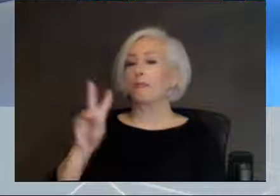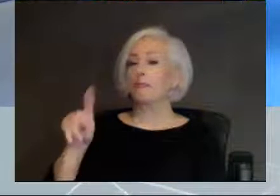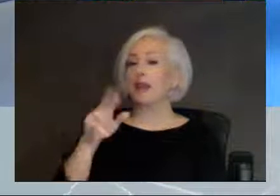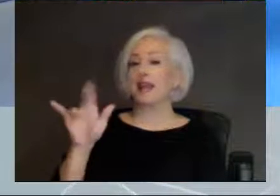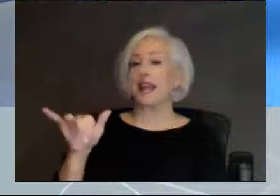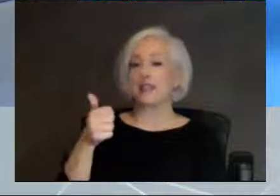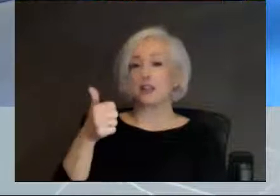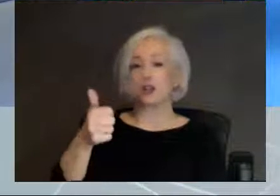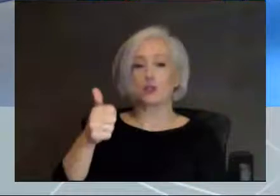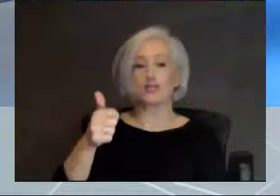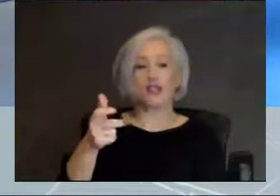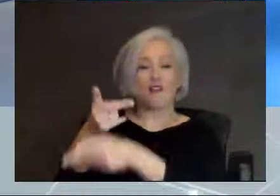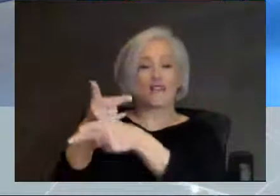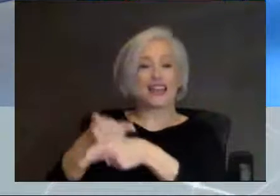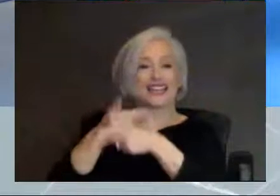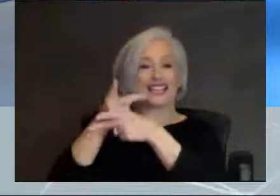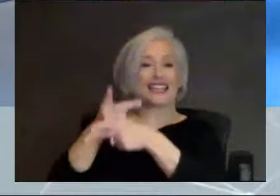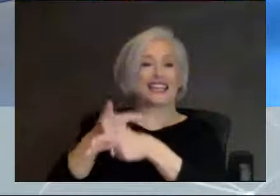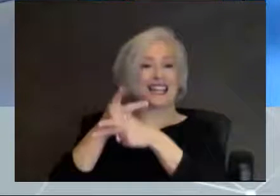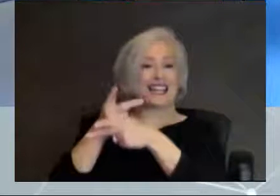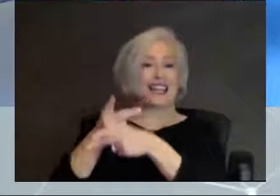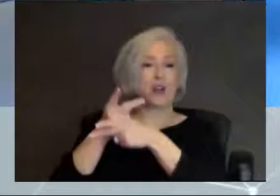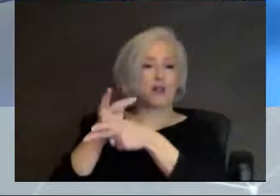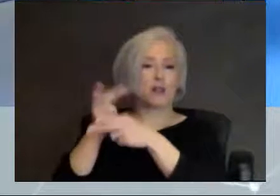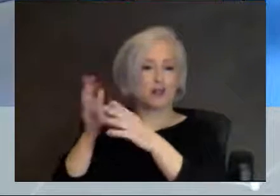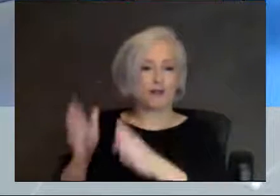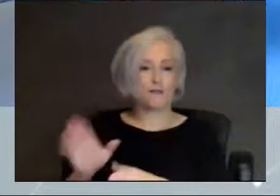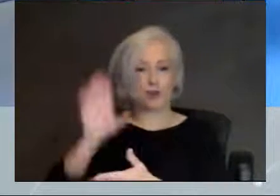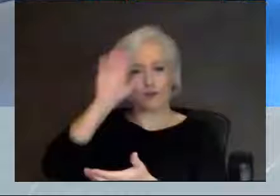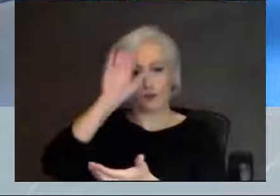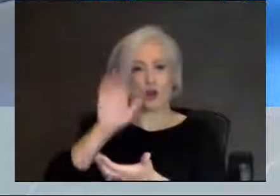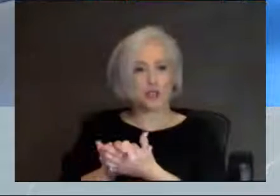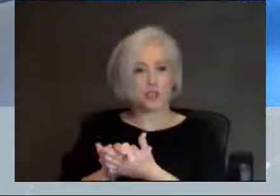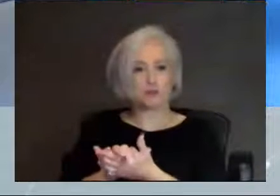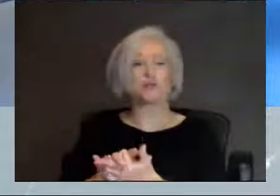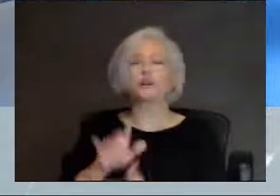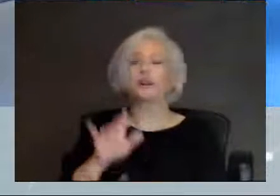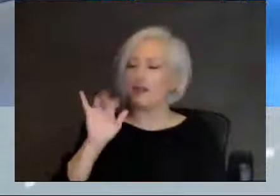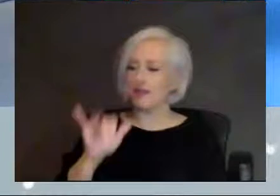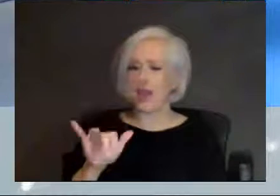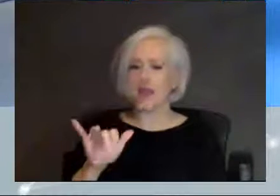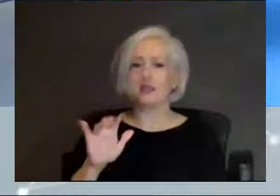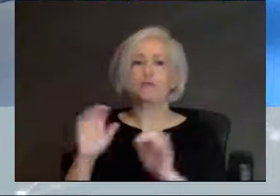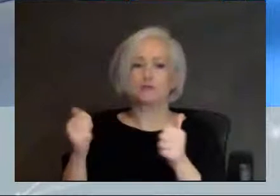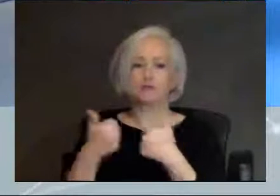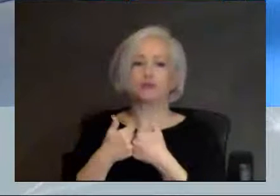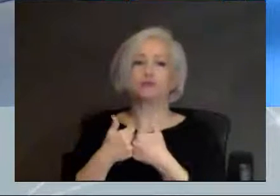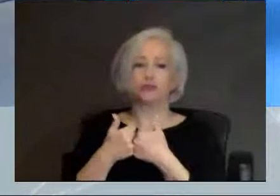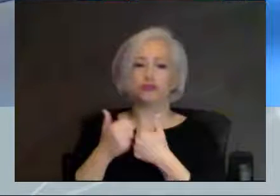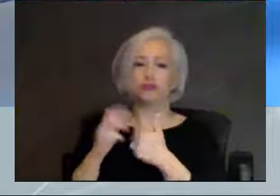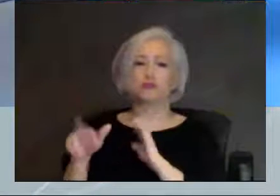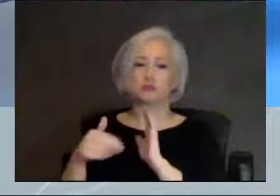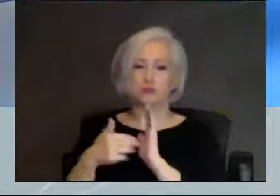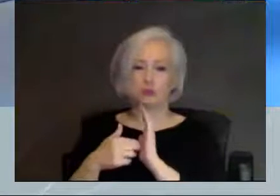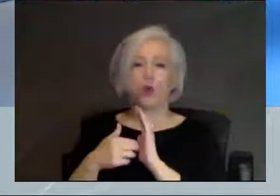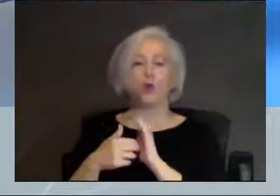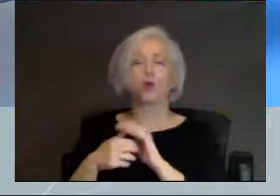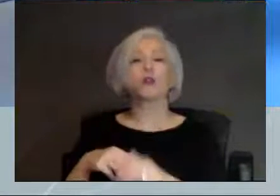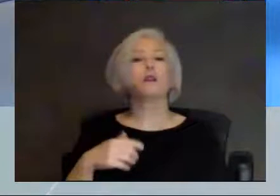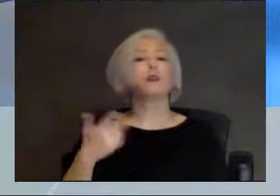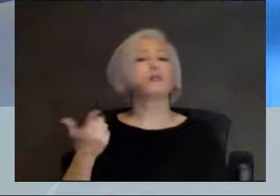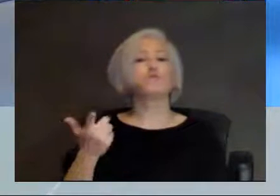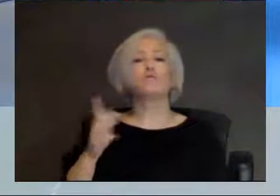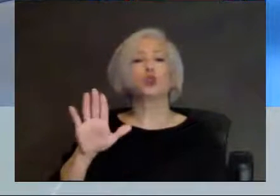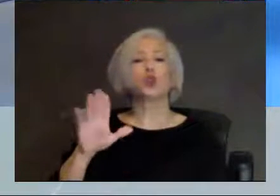caregiver for your husband, and that can be a really tough role, obviously. What advice do you have